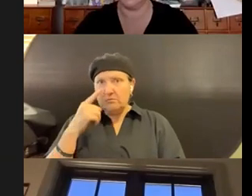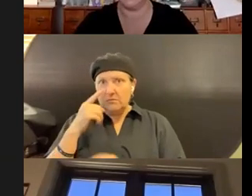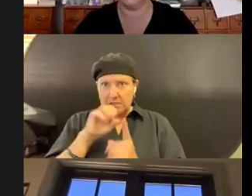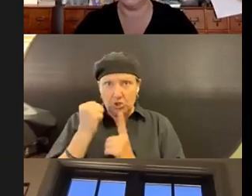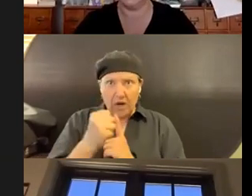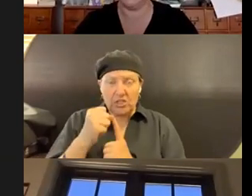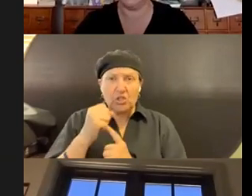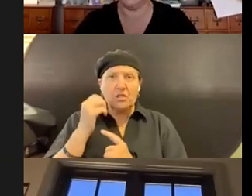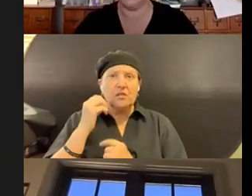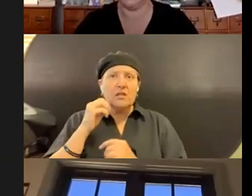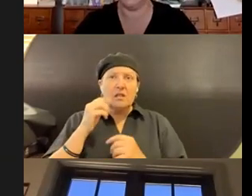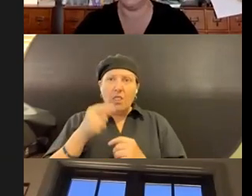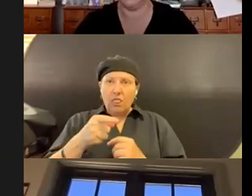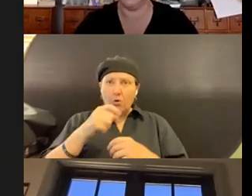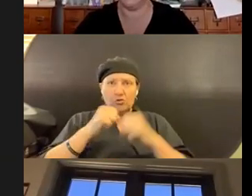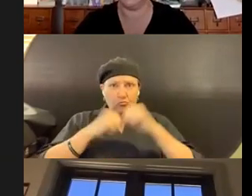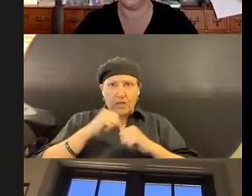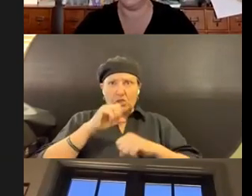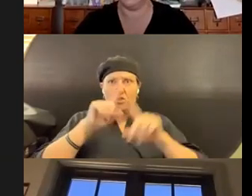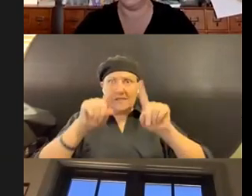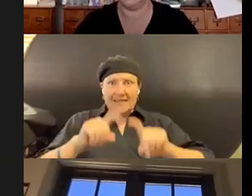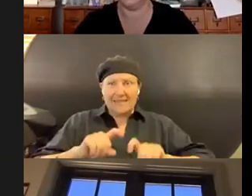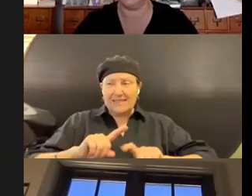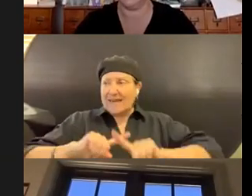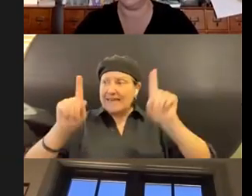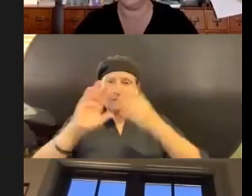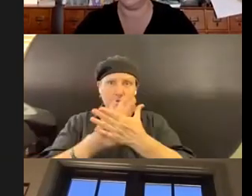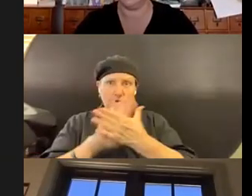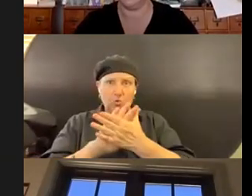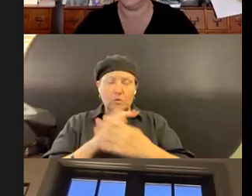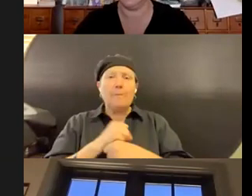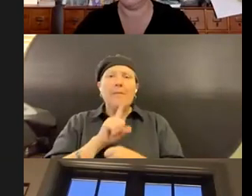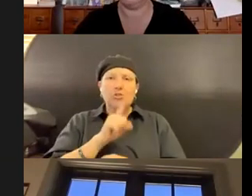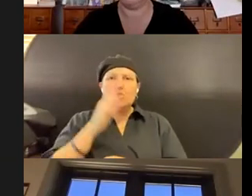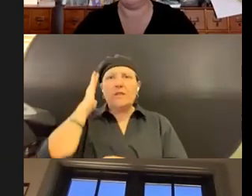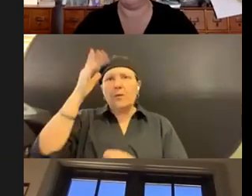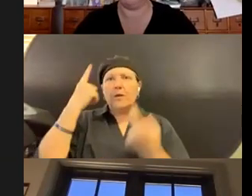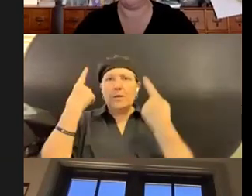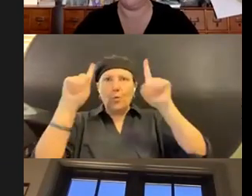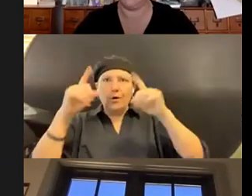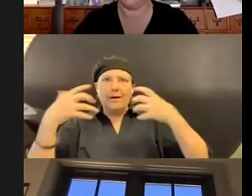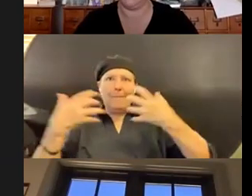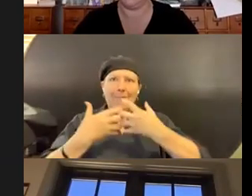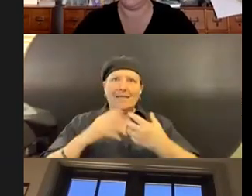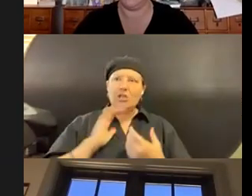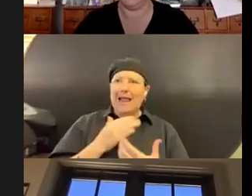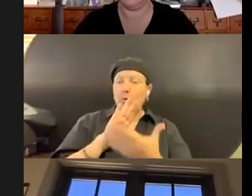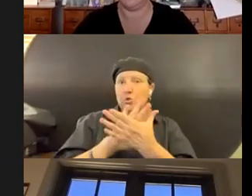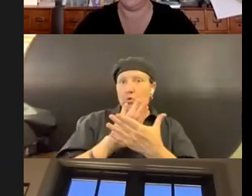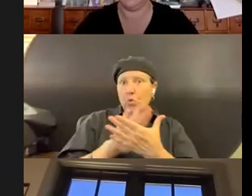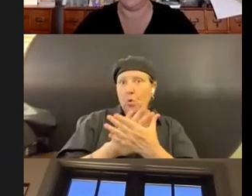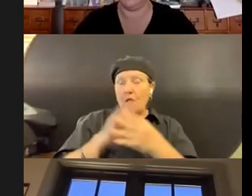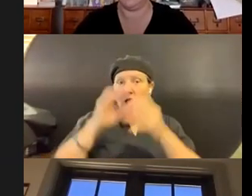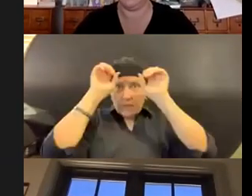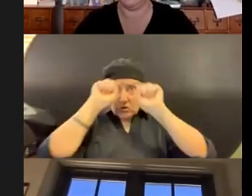tested at different school sites to ensure that they work at ours. Superintendent Buettner also mentioned that they were going to be looking significantly at data at